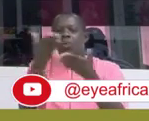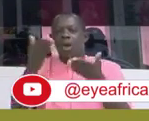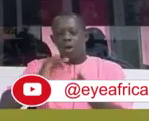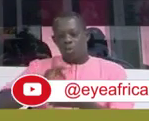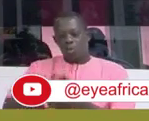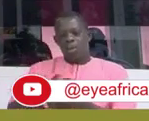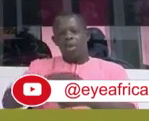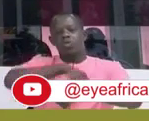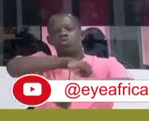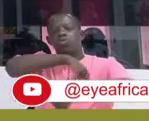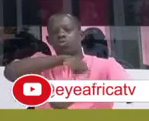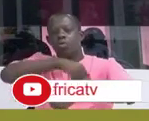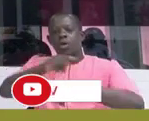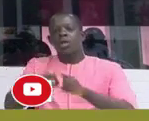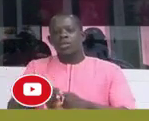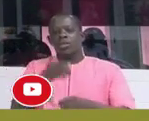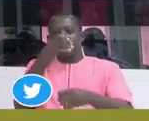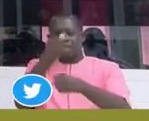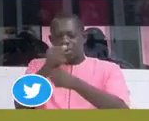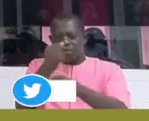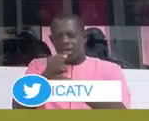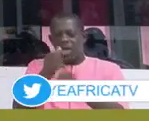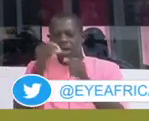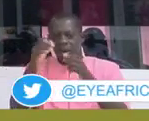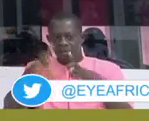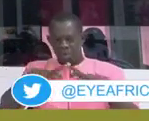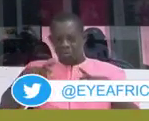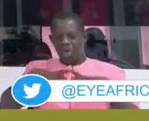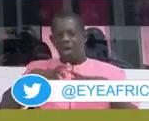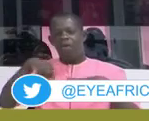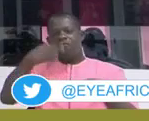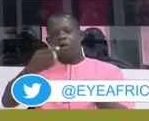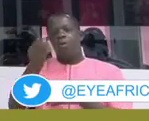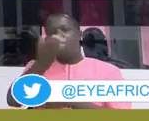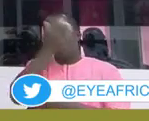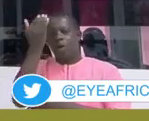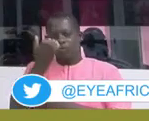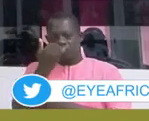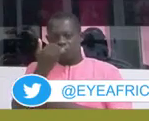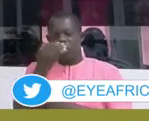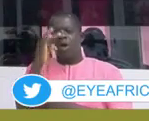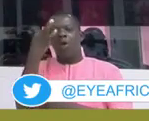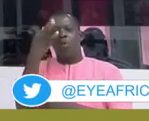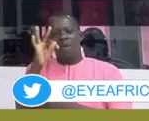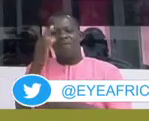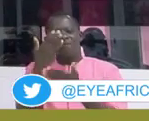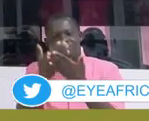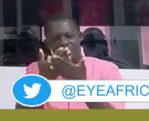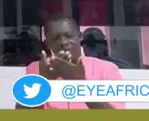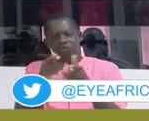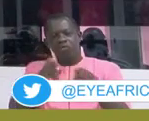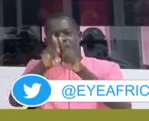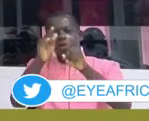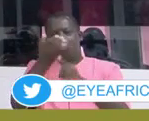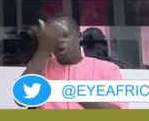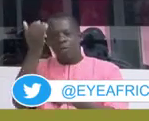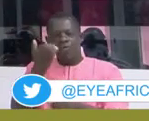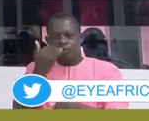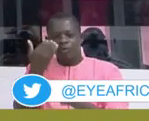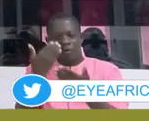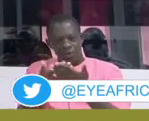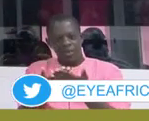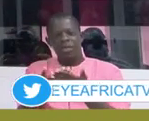were cooking. We programmed our breakfast there. When we were